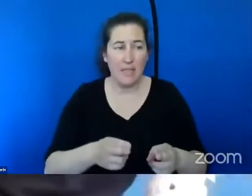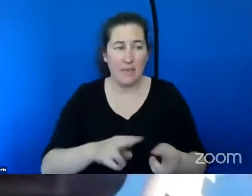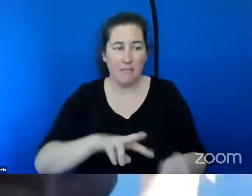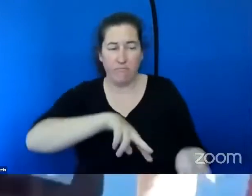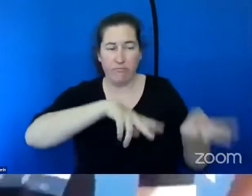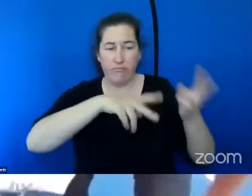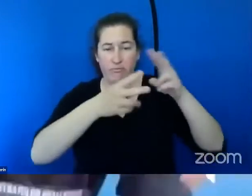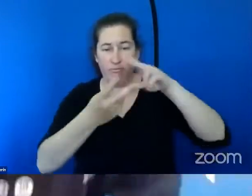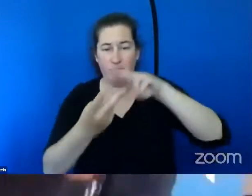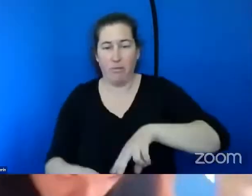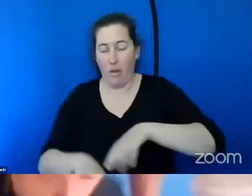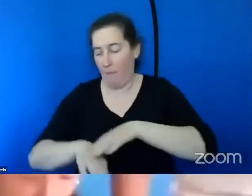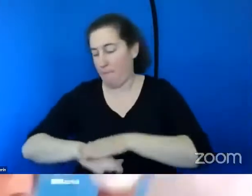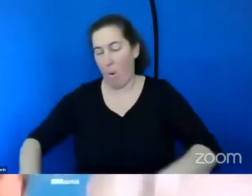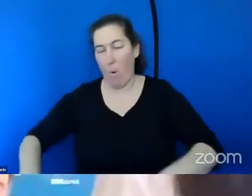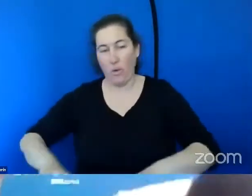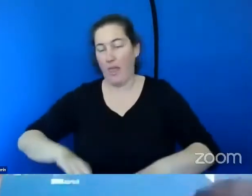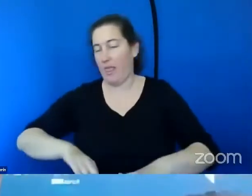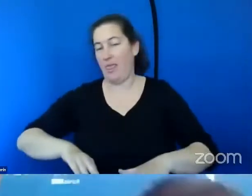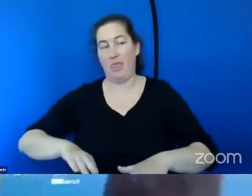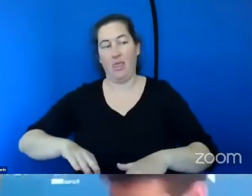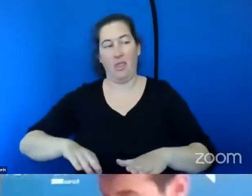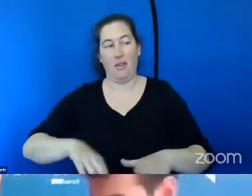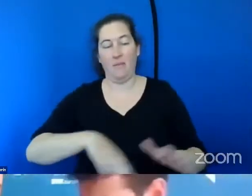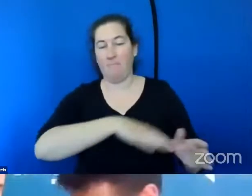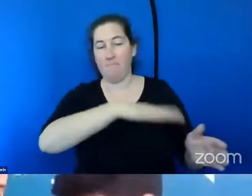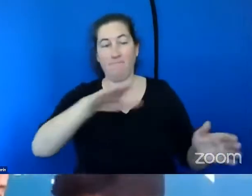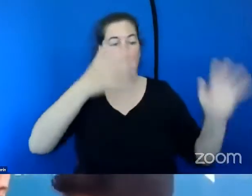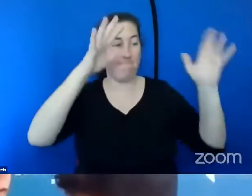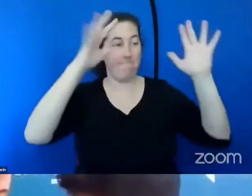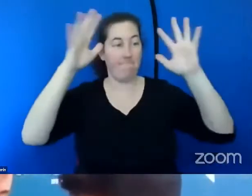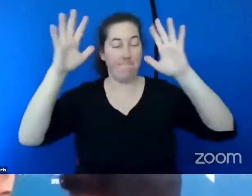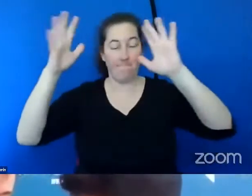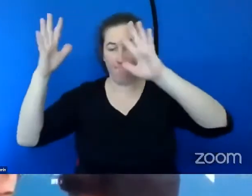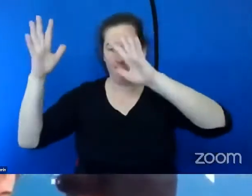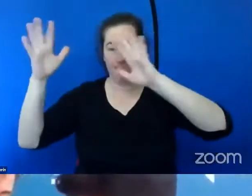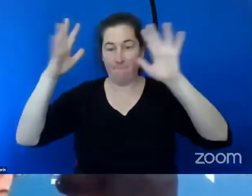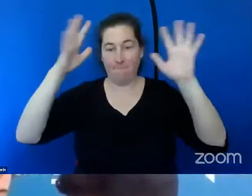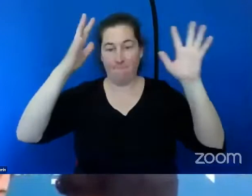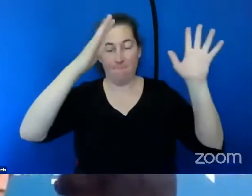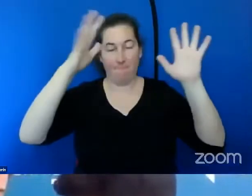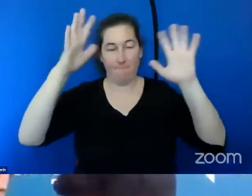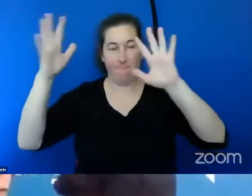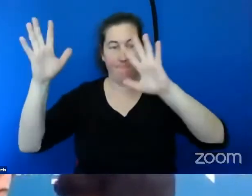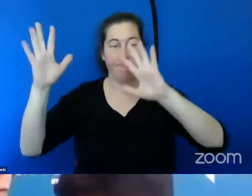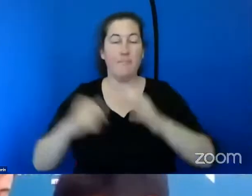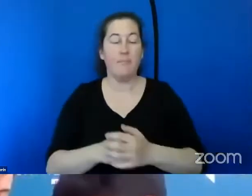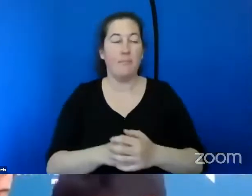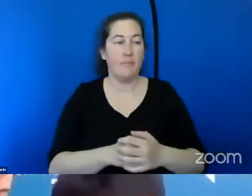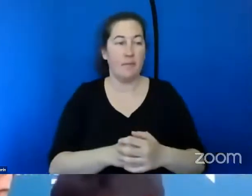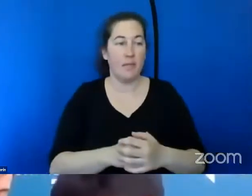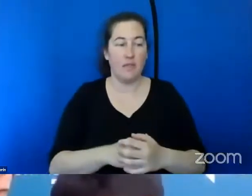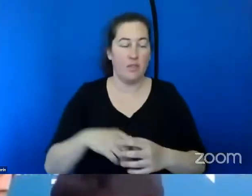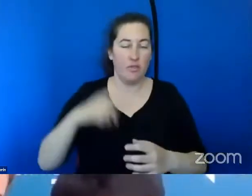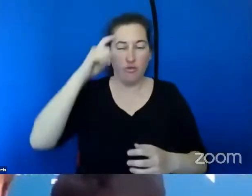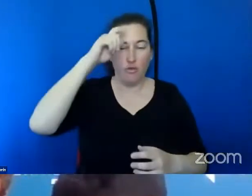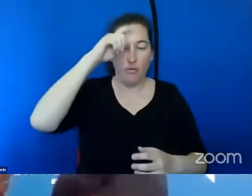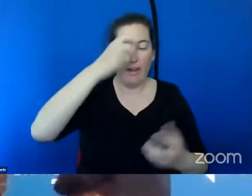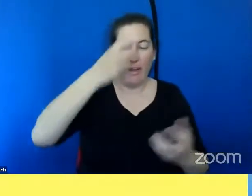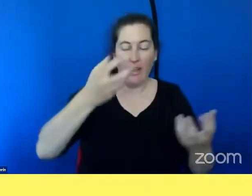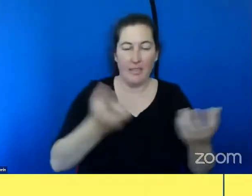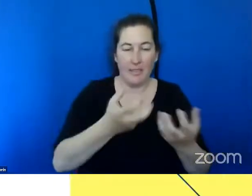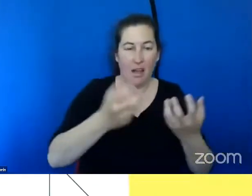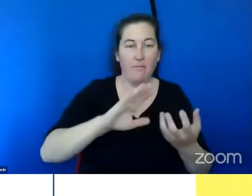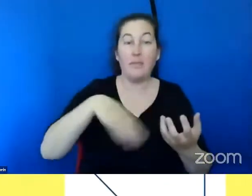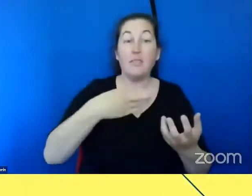8. Got the marble and the Lego brick into position, out of the way. But the credit card gets dropped onto the floor, which